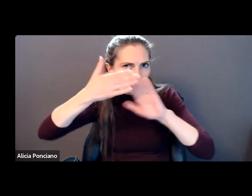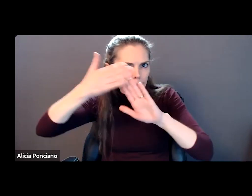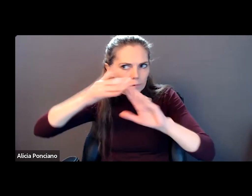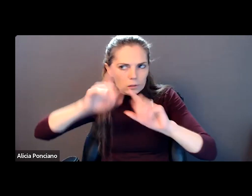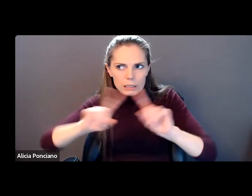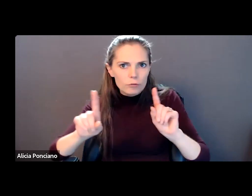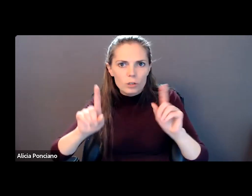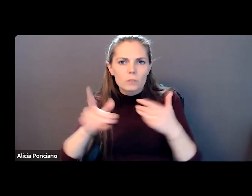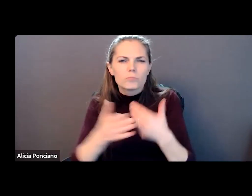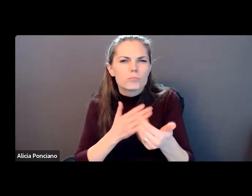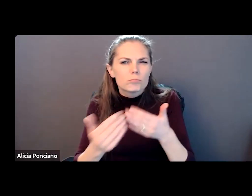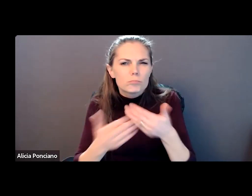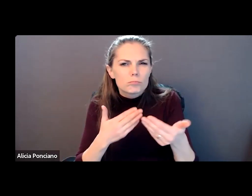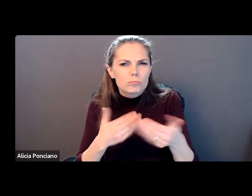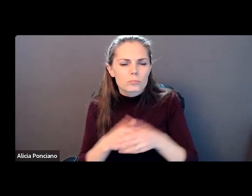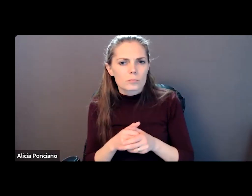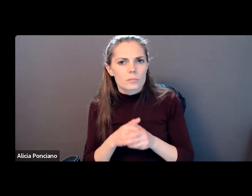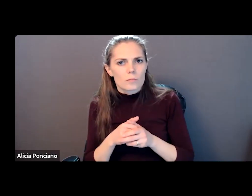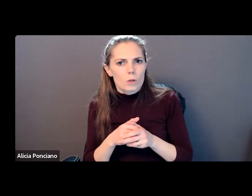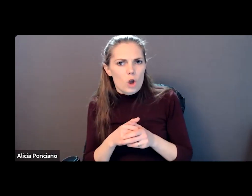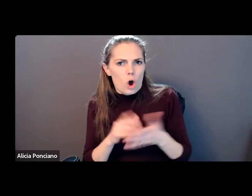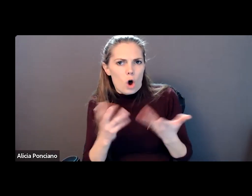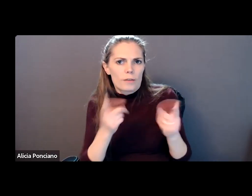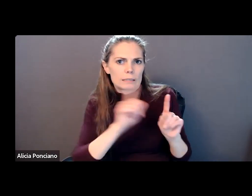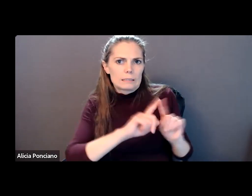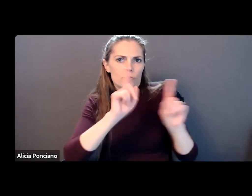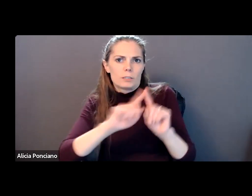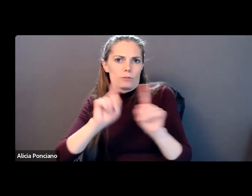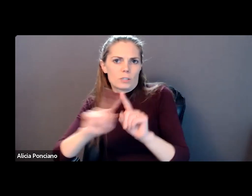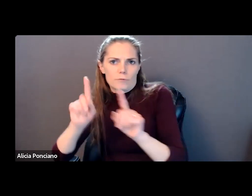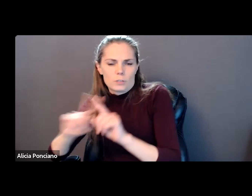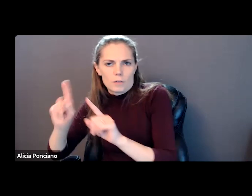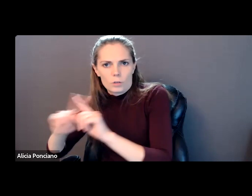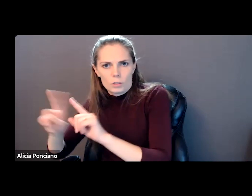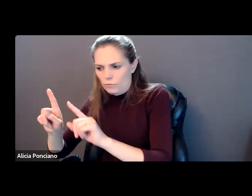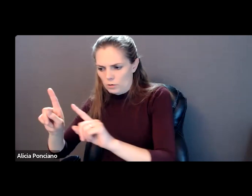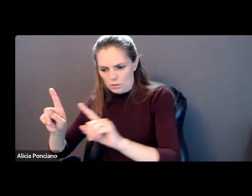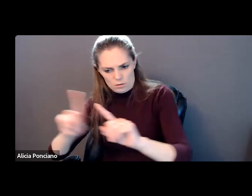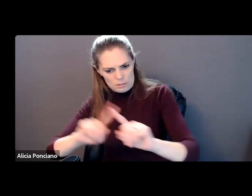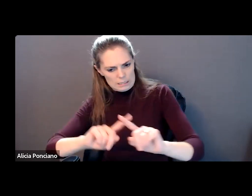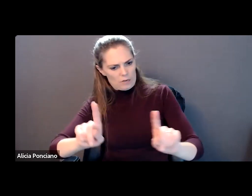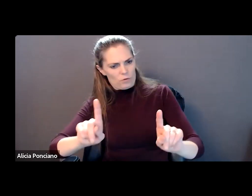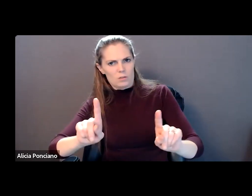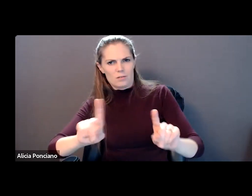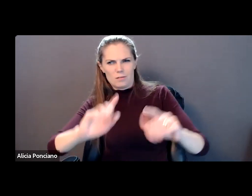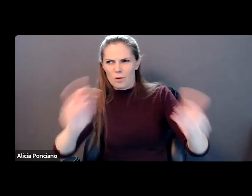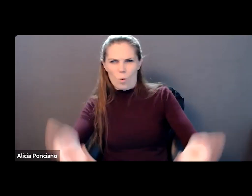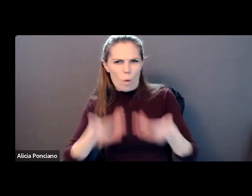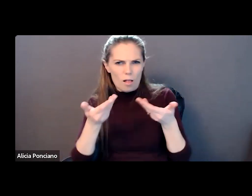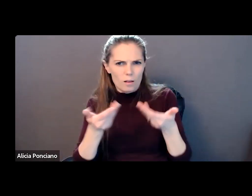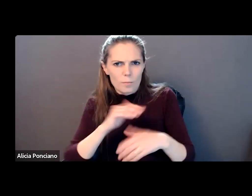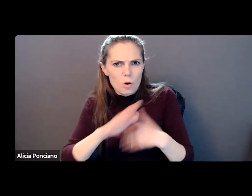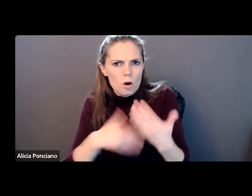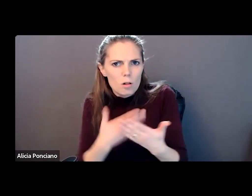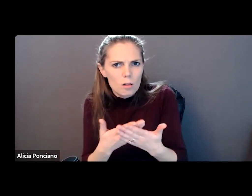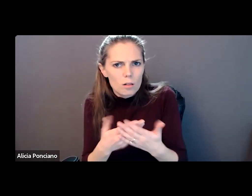different pieces, that we want a society that welcomes all of us. And thank you so